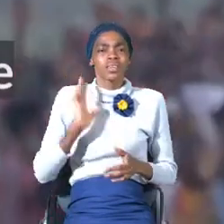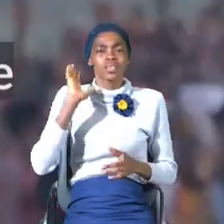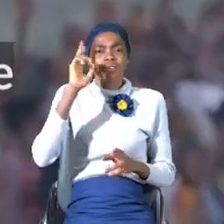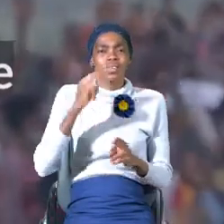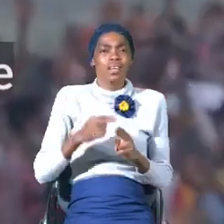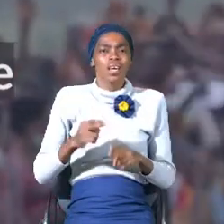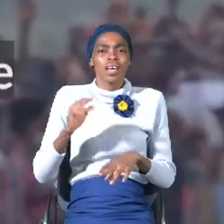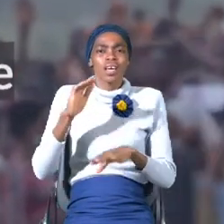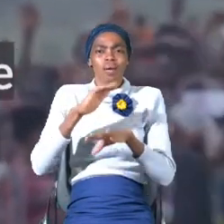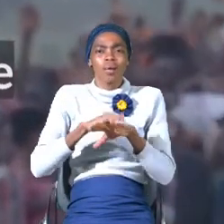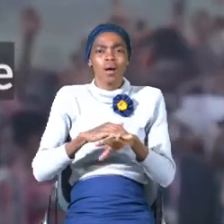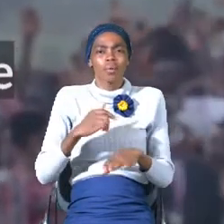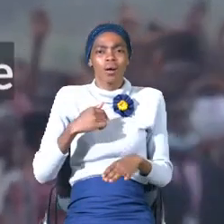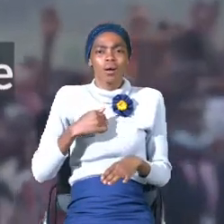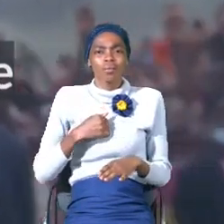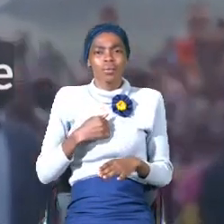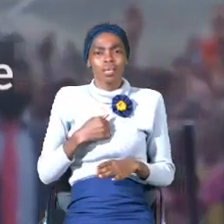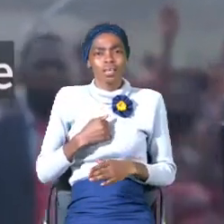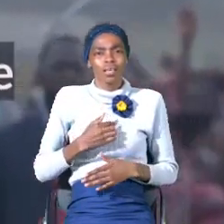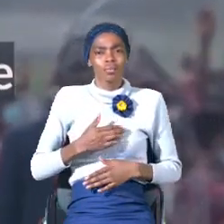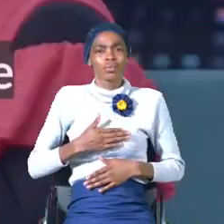your name upon me.